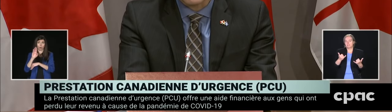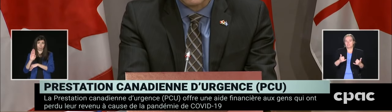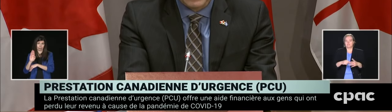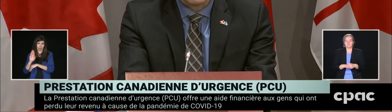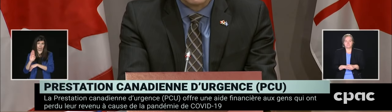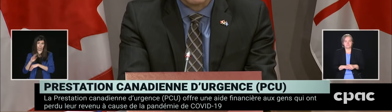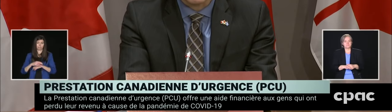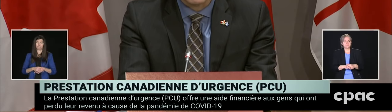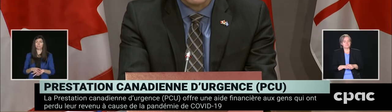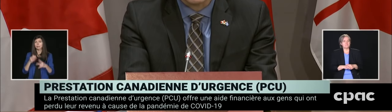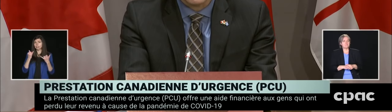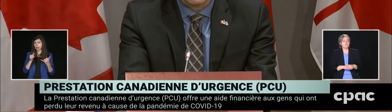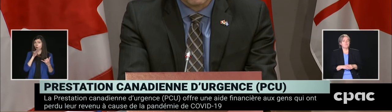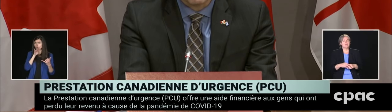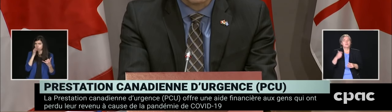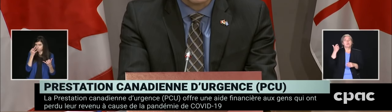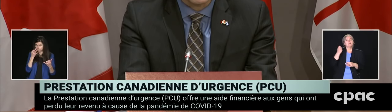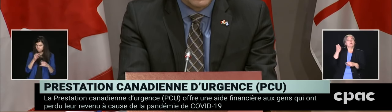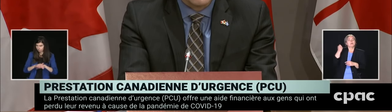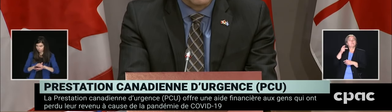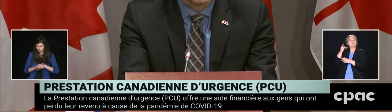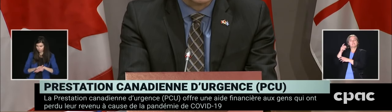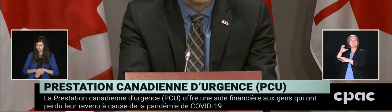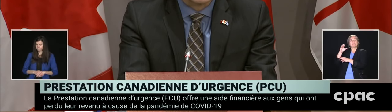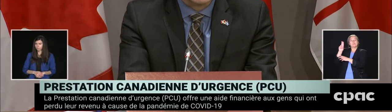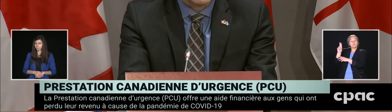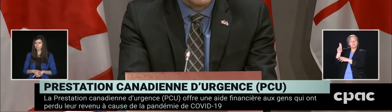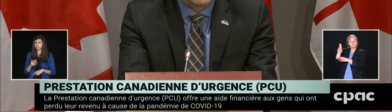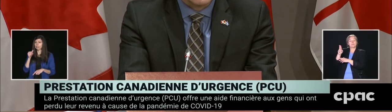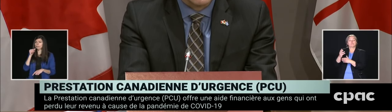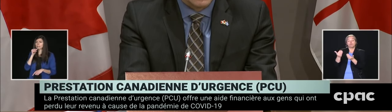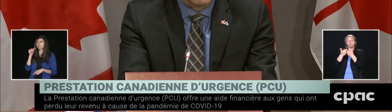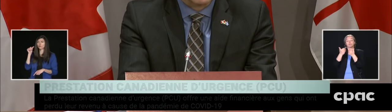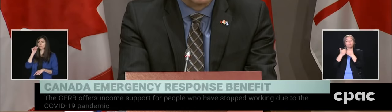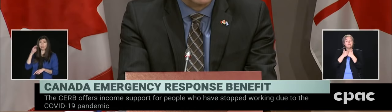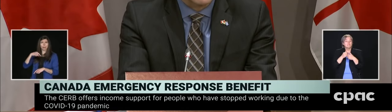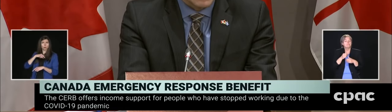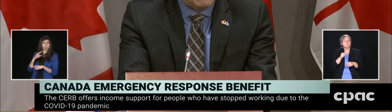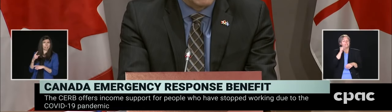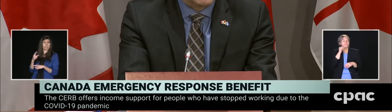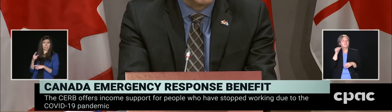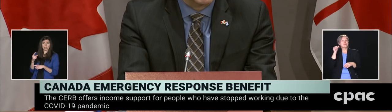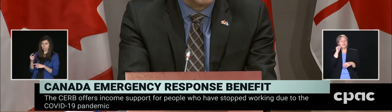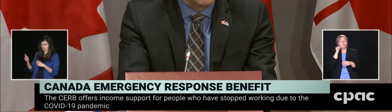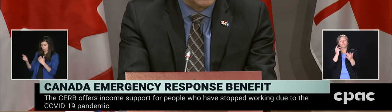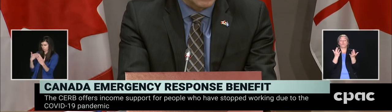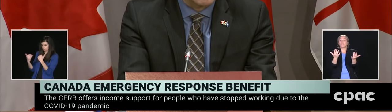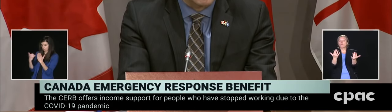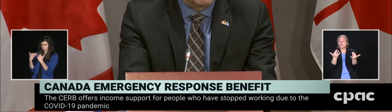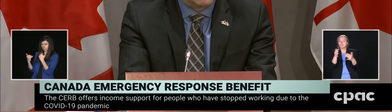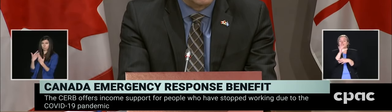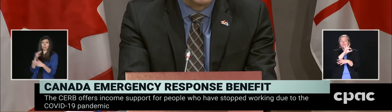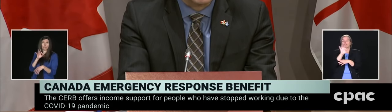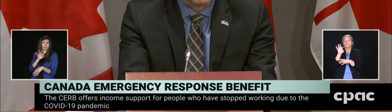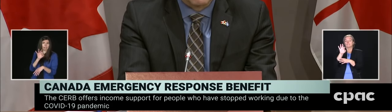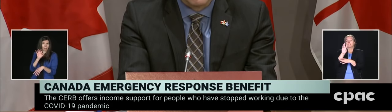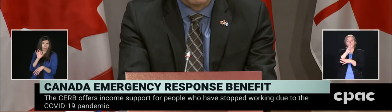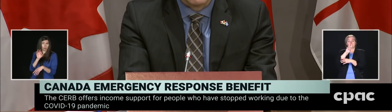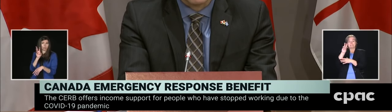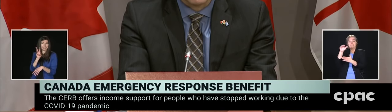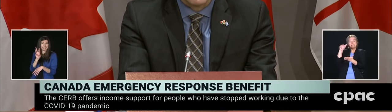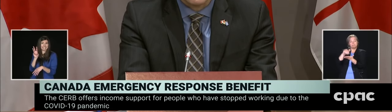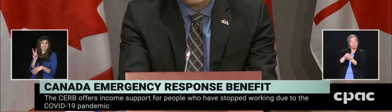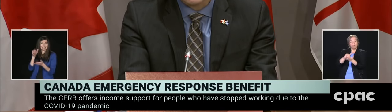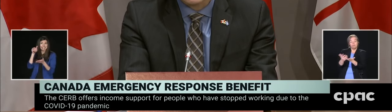Yesterday we received over 966,000 applications for the Canada Emergency